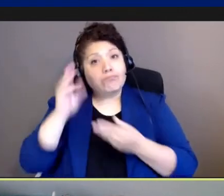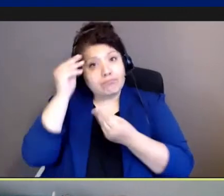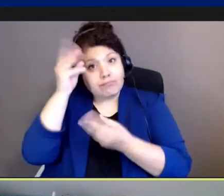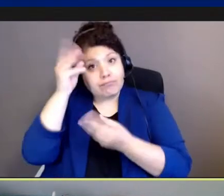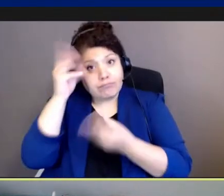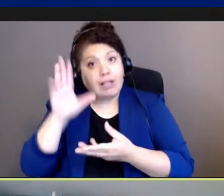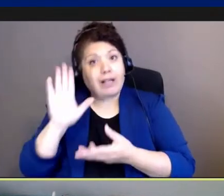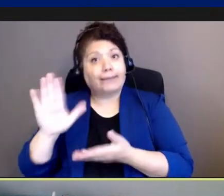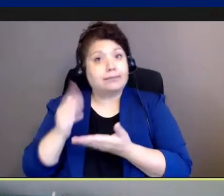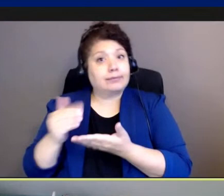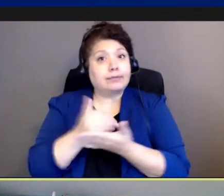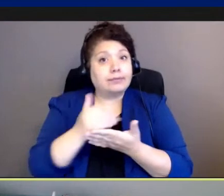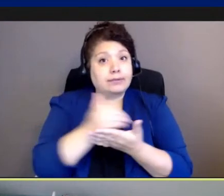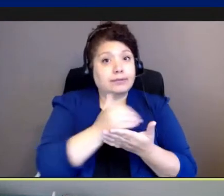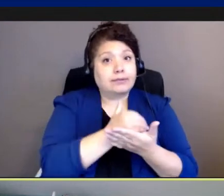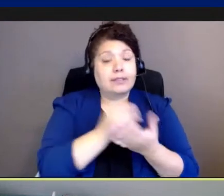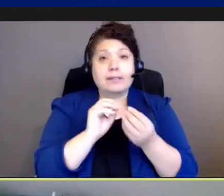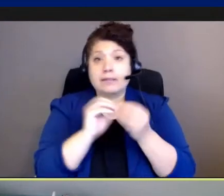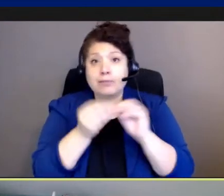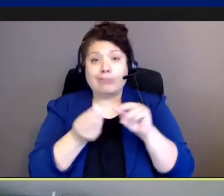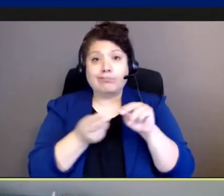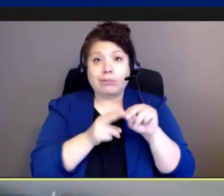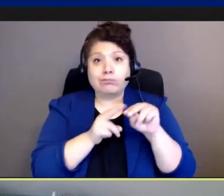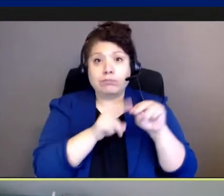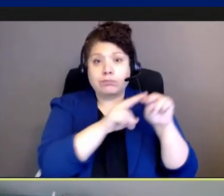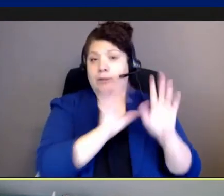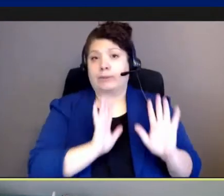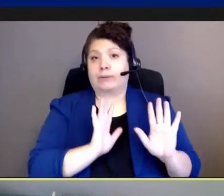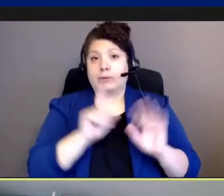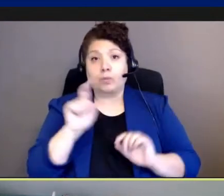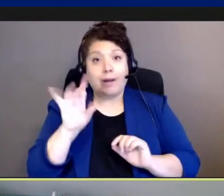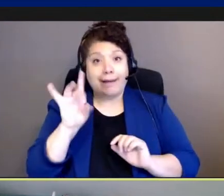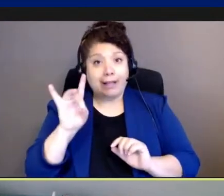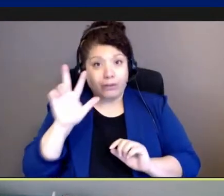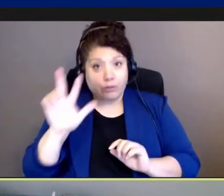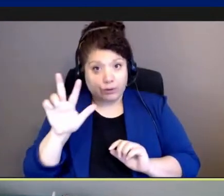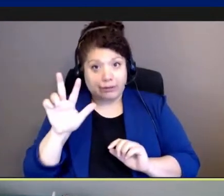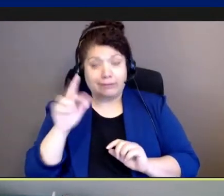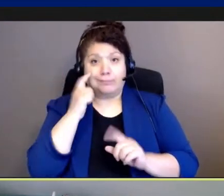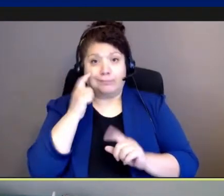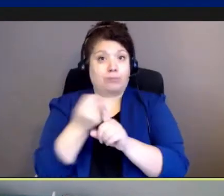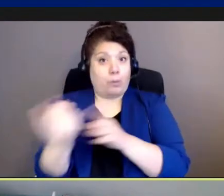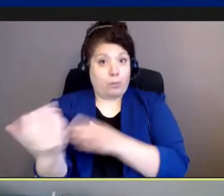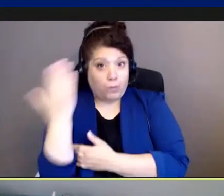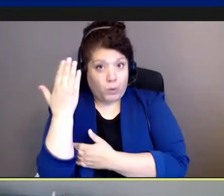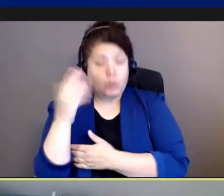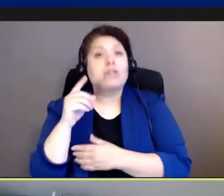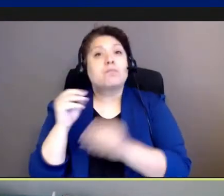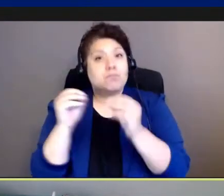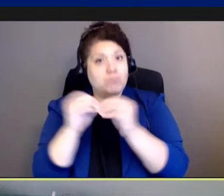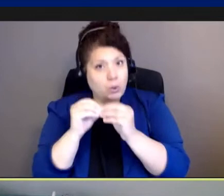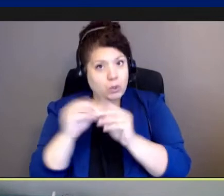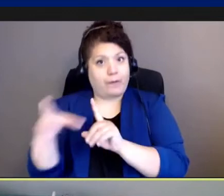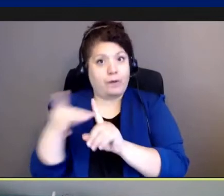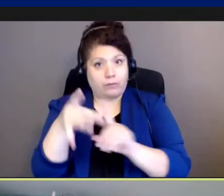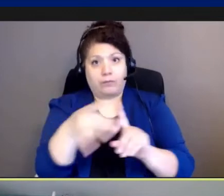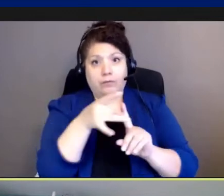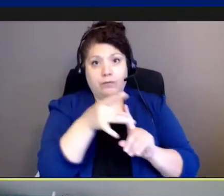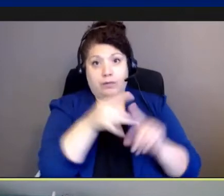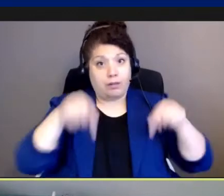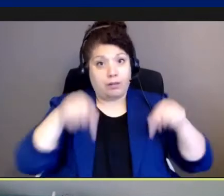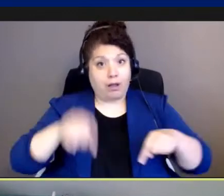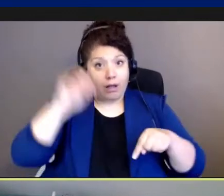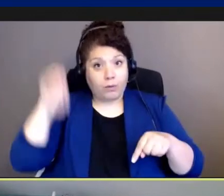frankly alarming. As of this morning, 183 more people have tested positive for COVID-19 in Ottawa, while the numbers of